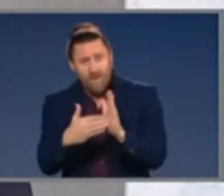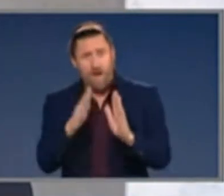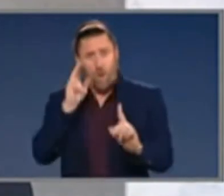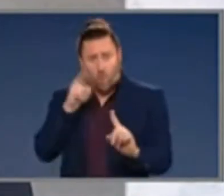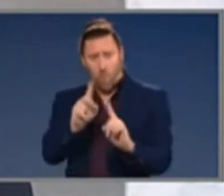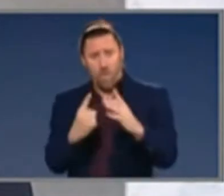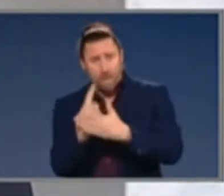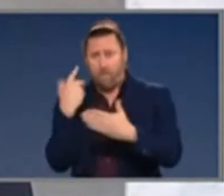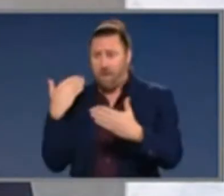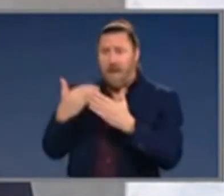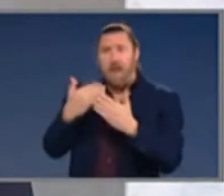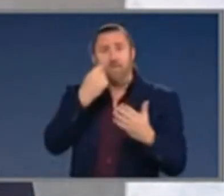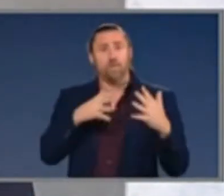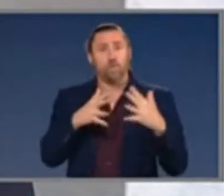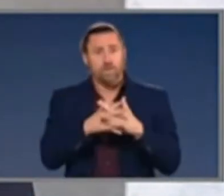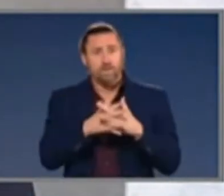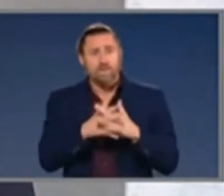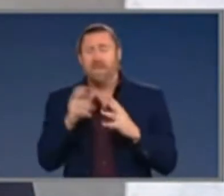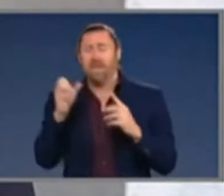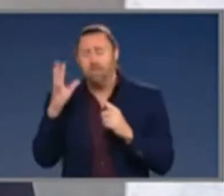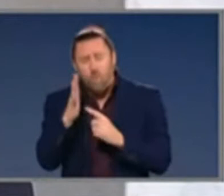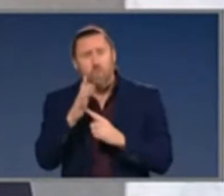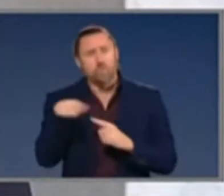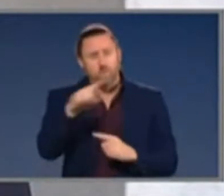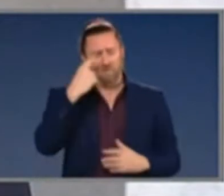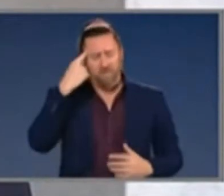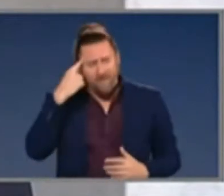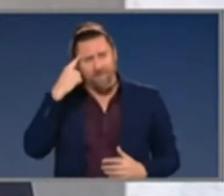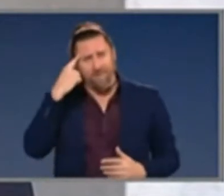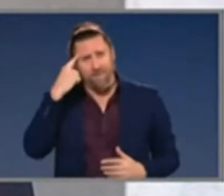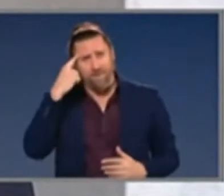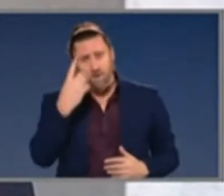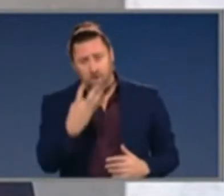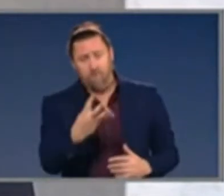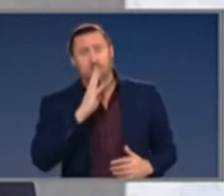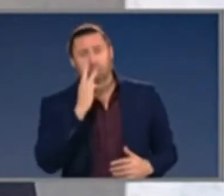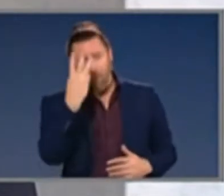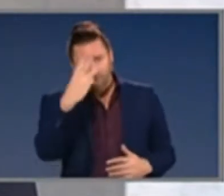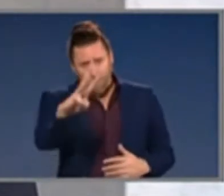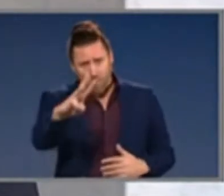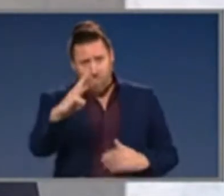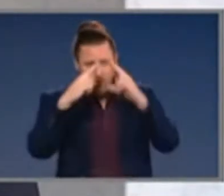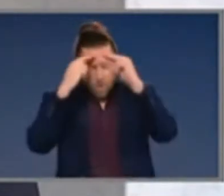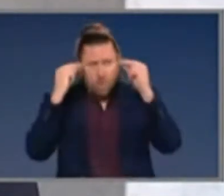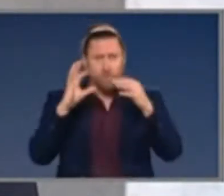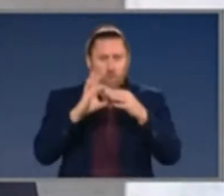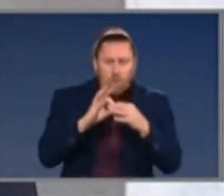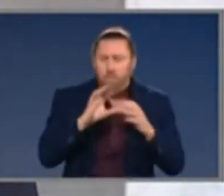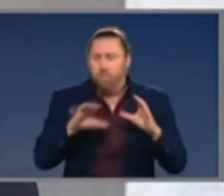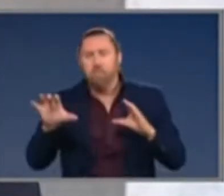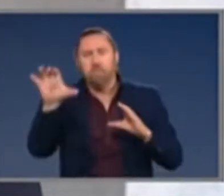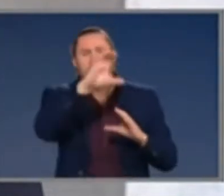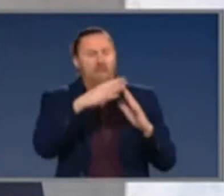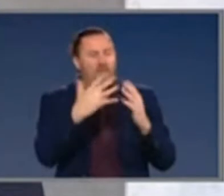context. And the context is that out of more than 430 aged care services and facilities in